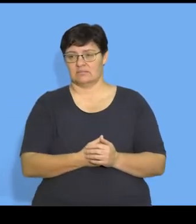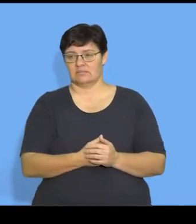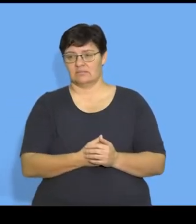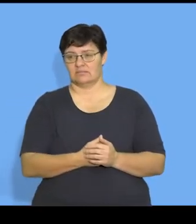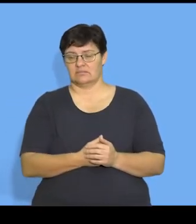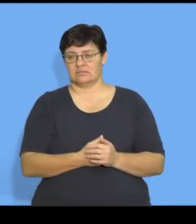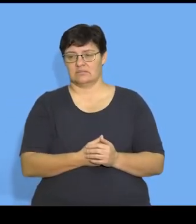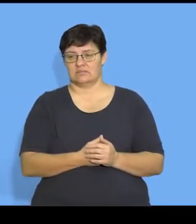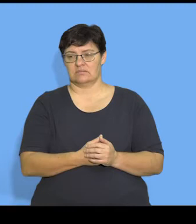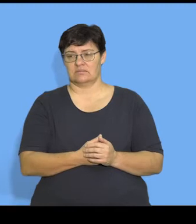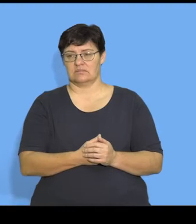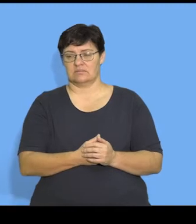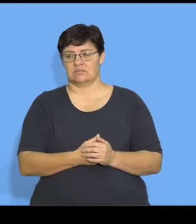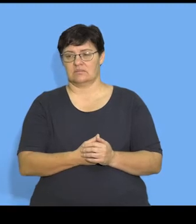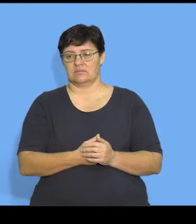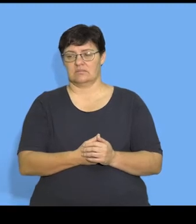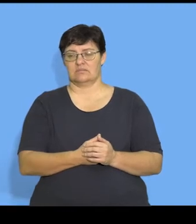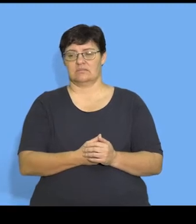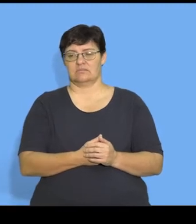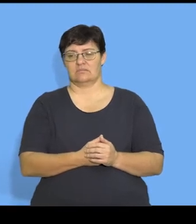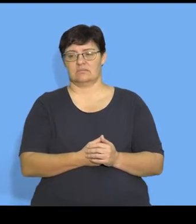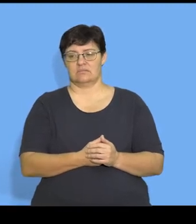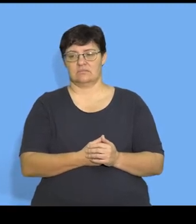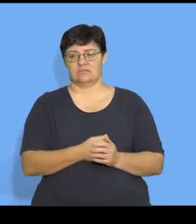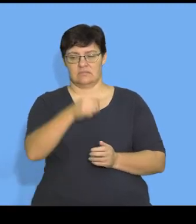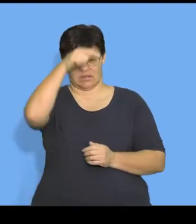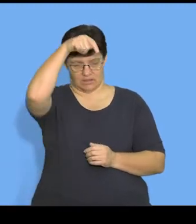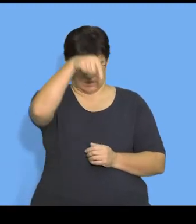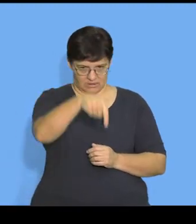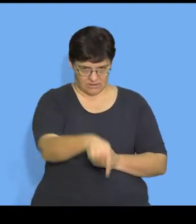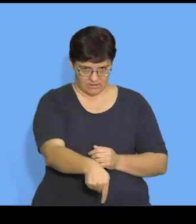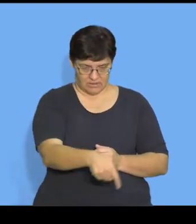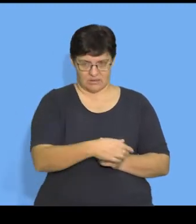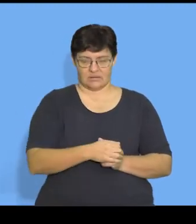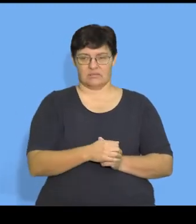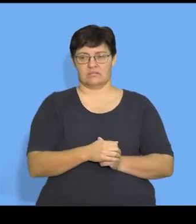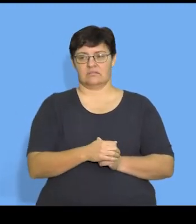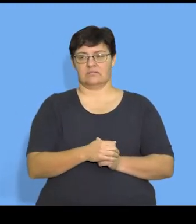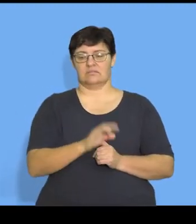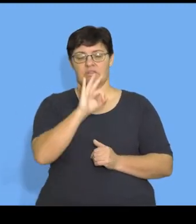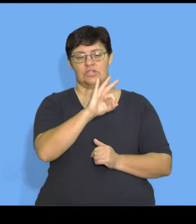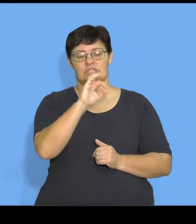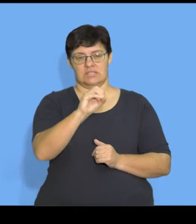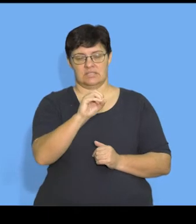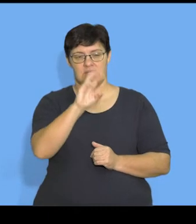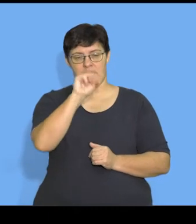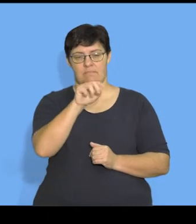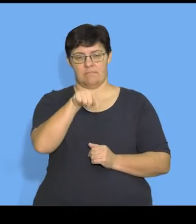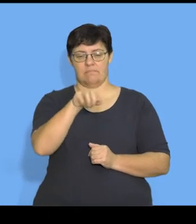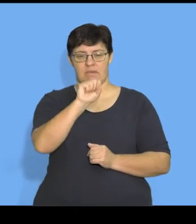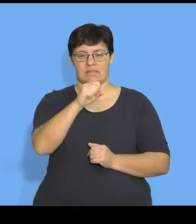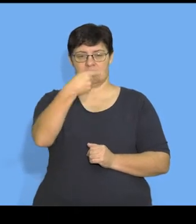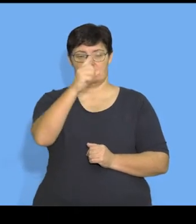180, which is there. Then it goes straight down 30